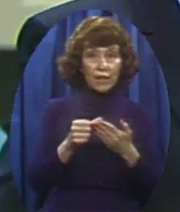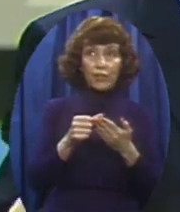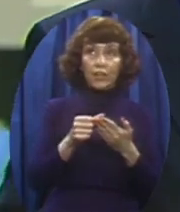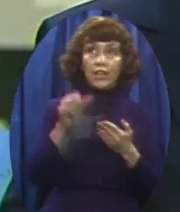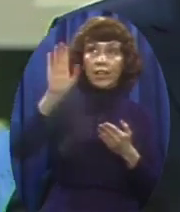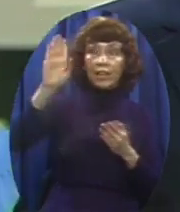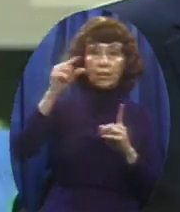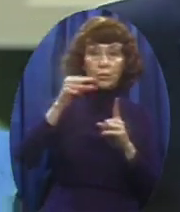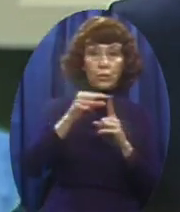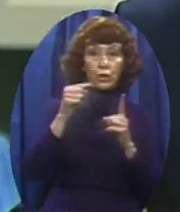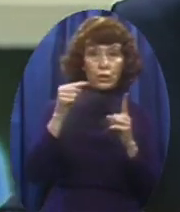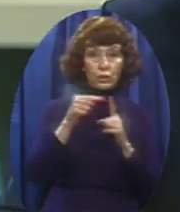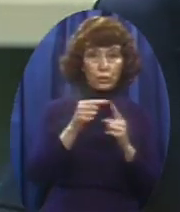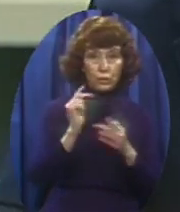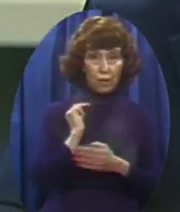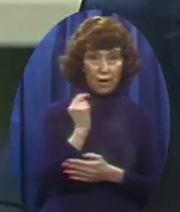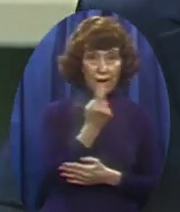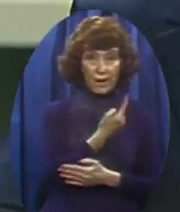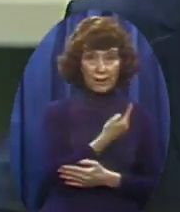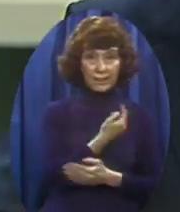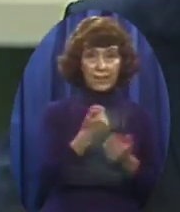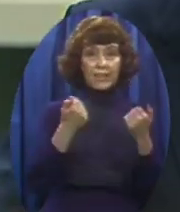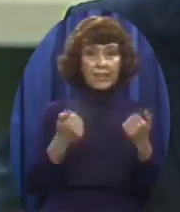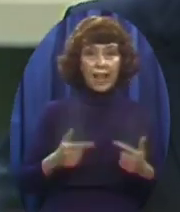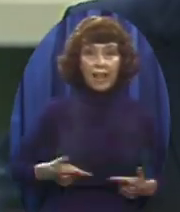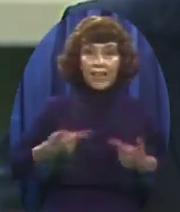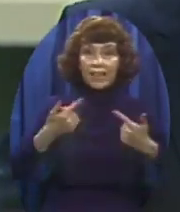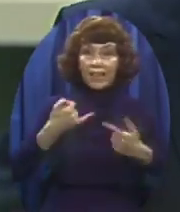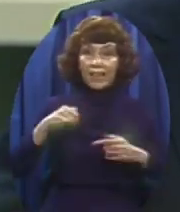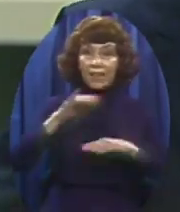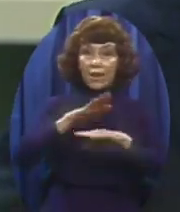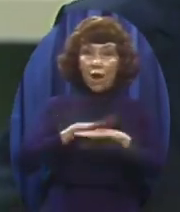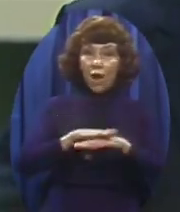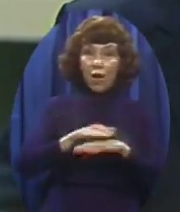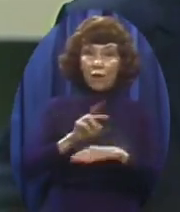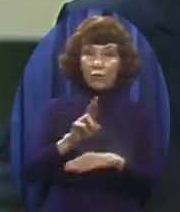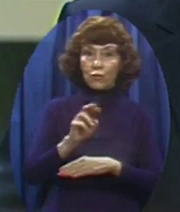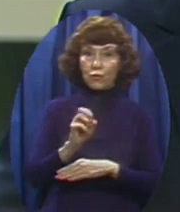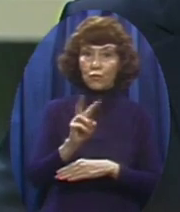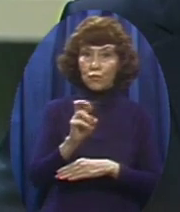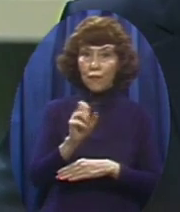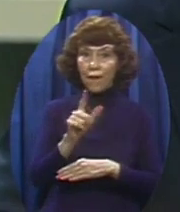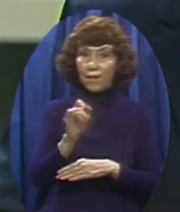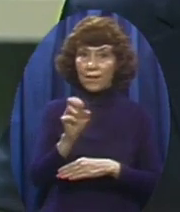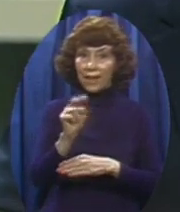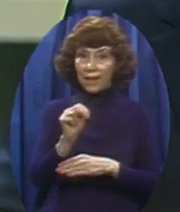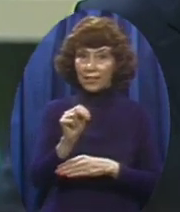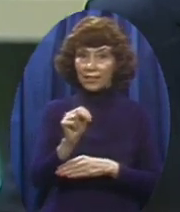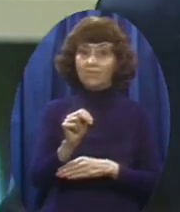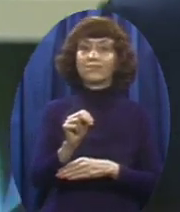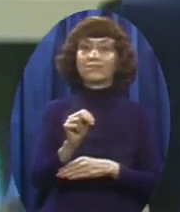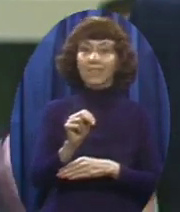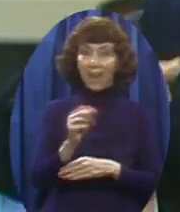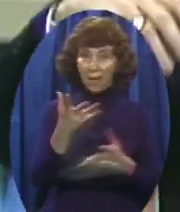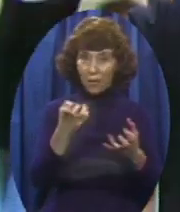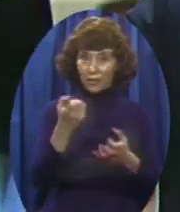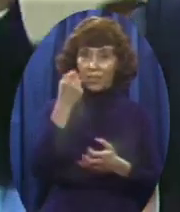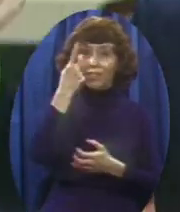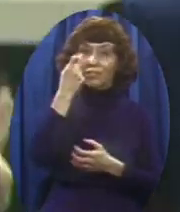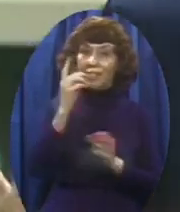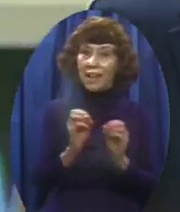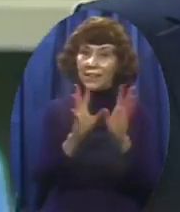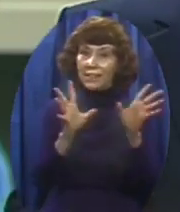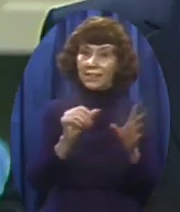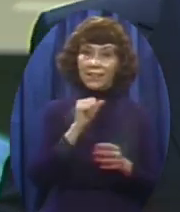I can launch into the message, living on revelations, without being suspect. Living on revelations. First of all, I believe the whole of